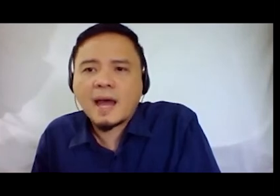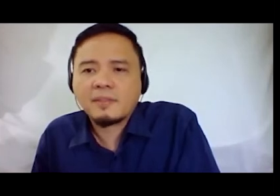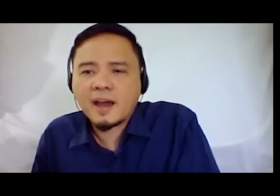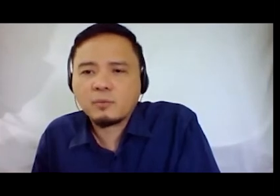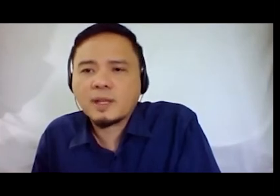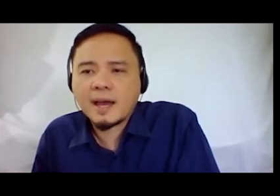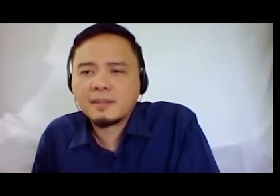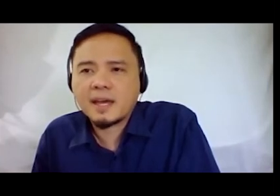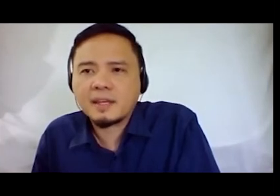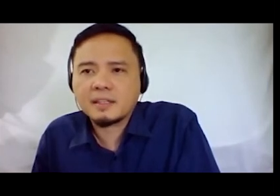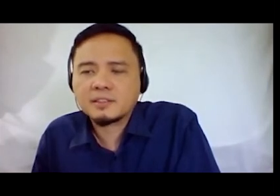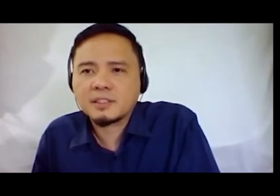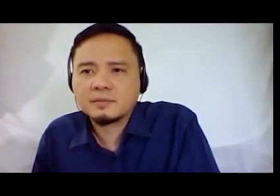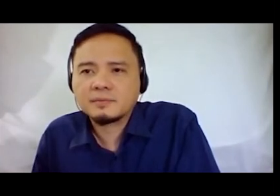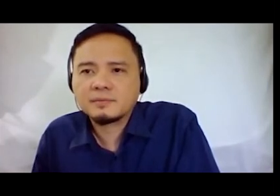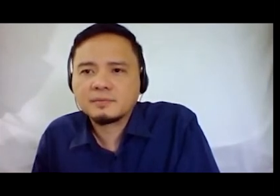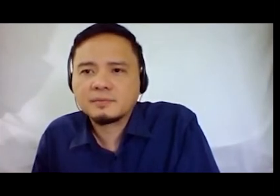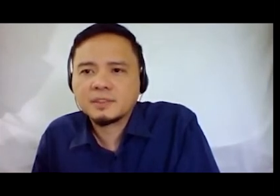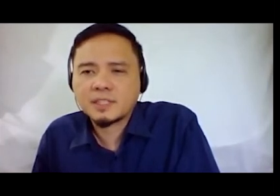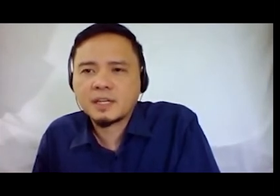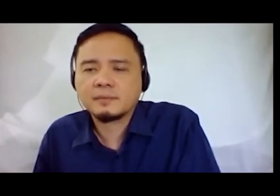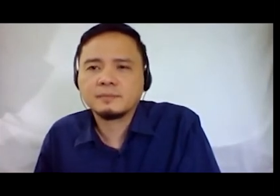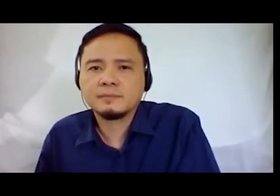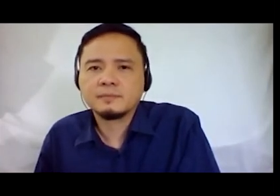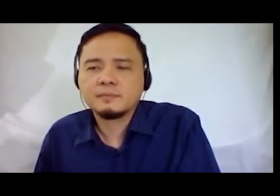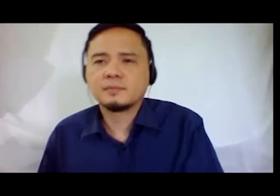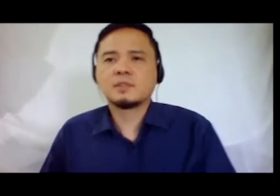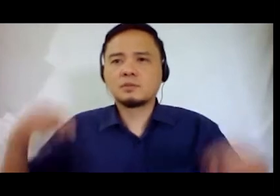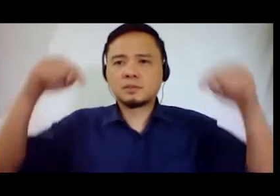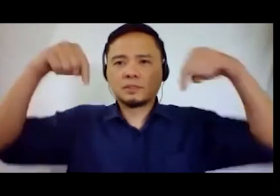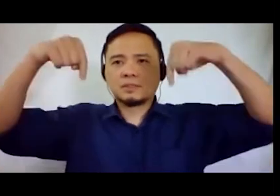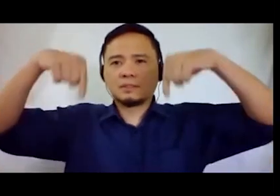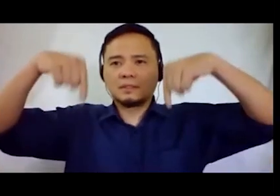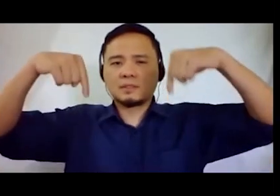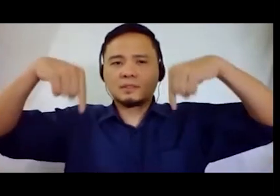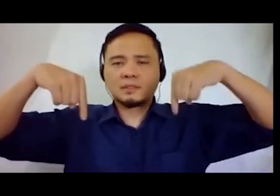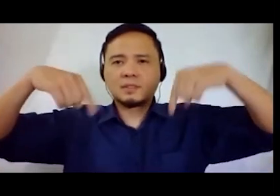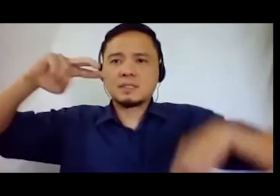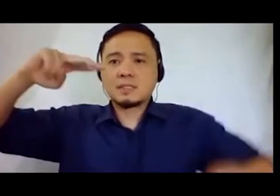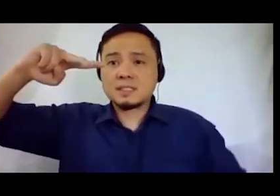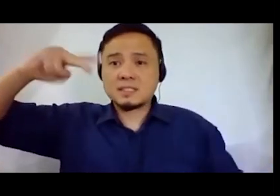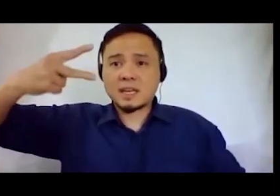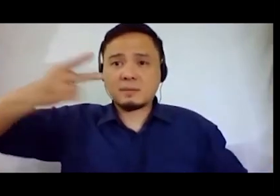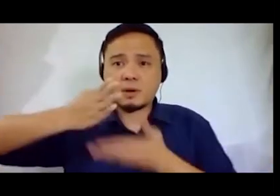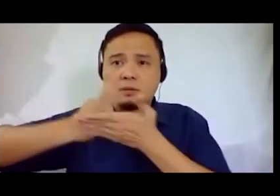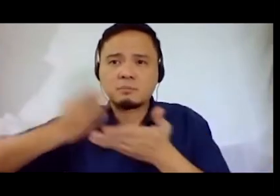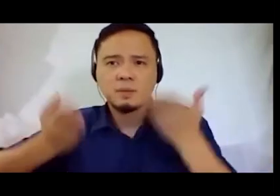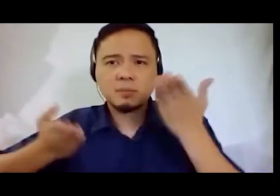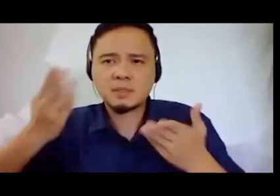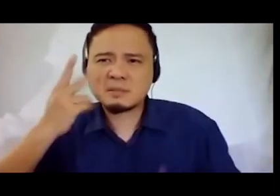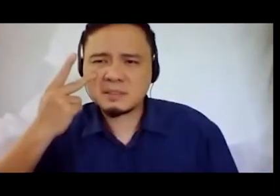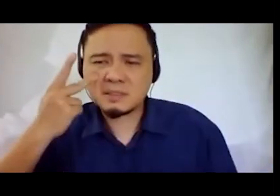We'll add that. We'll add that then, sir. Yeah, but actually Son. go down to the second vocabulary section. You may already have that.